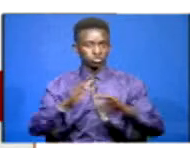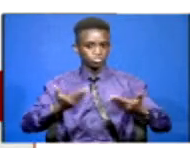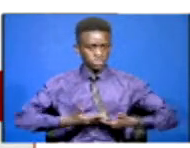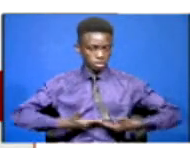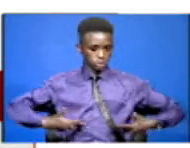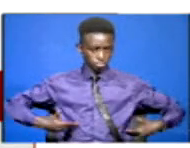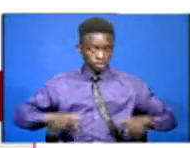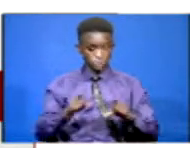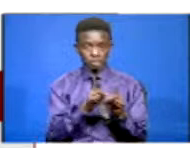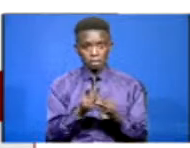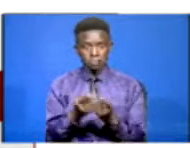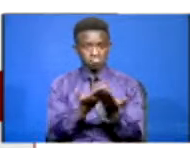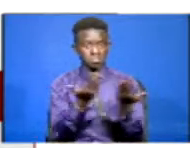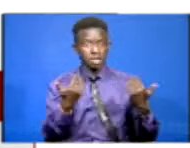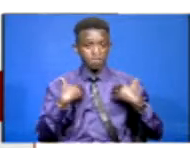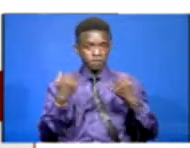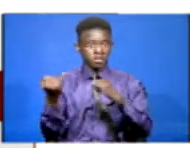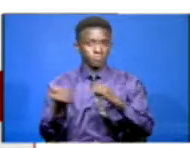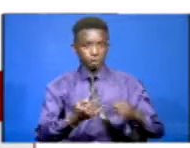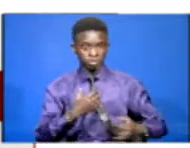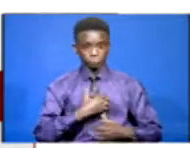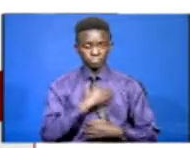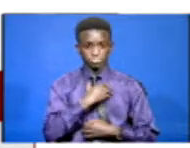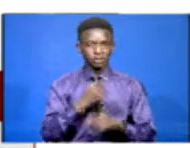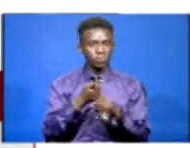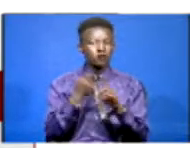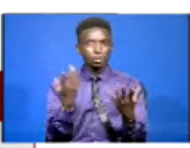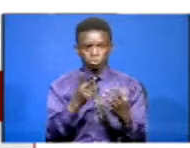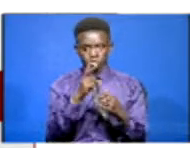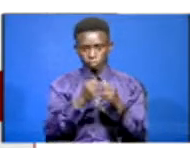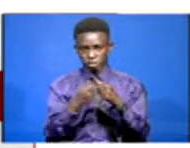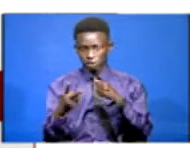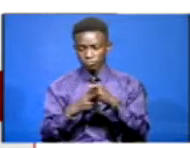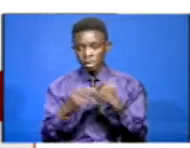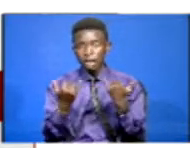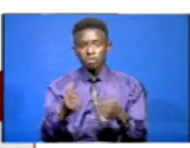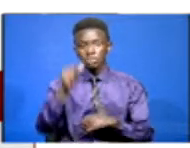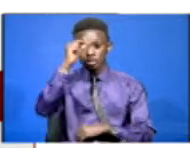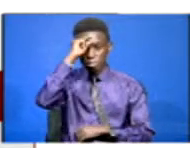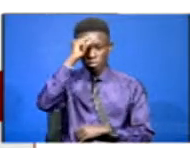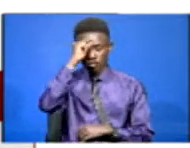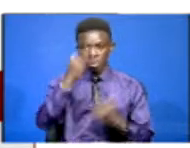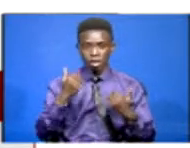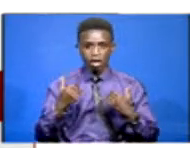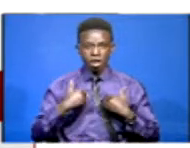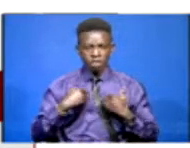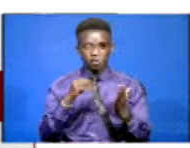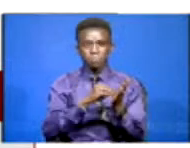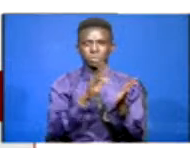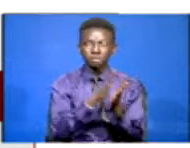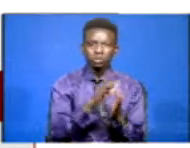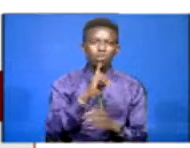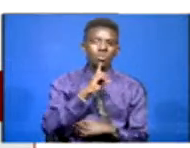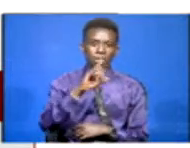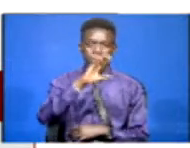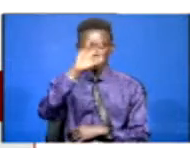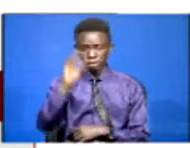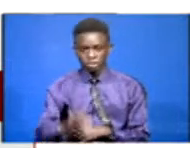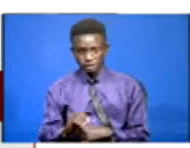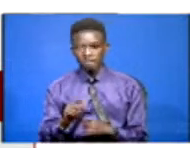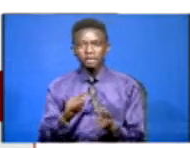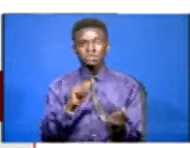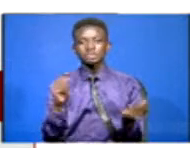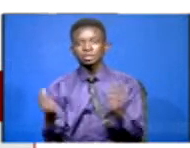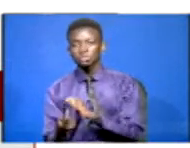and gentlemen, since 2017, the government has been implementing a 100% transition